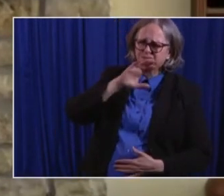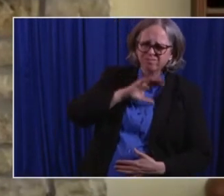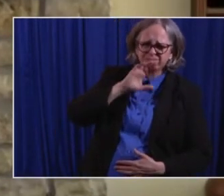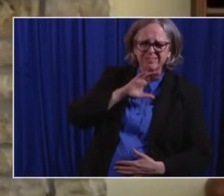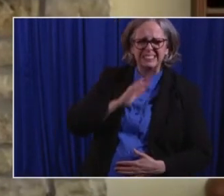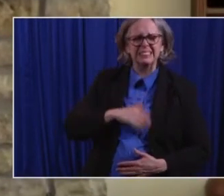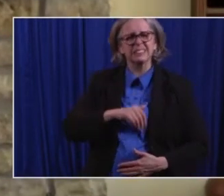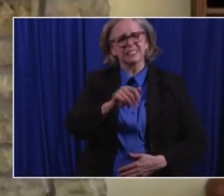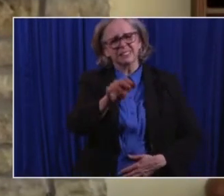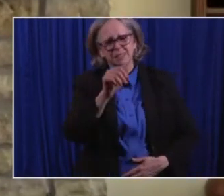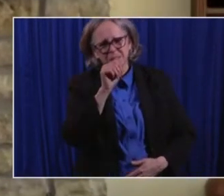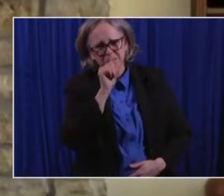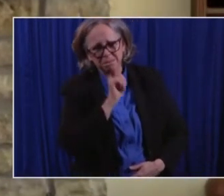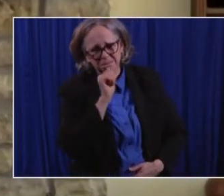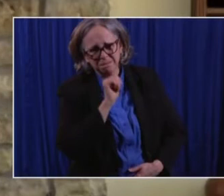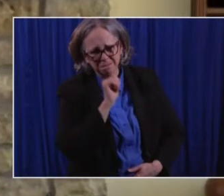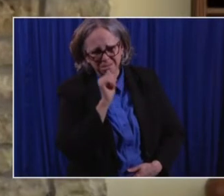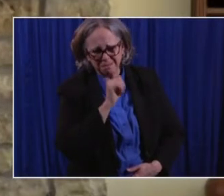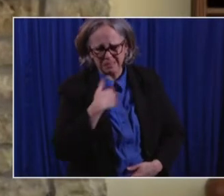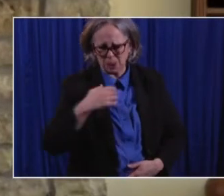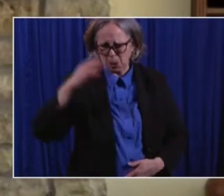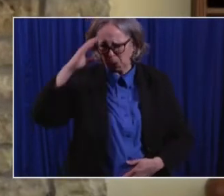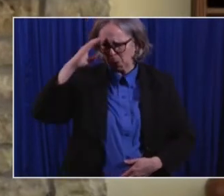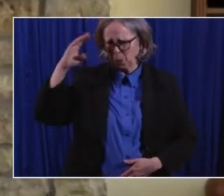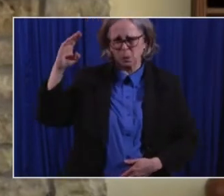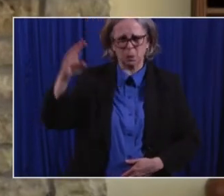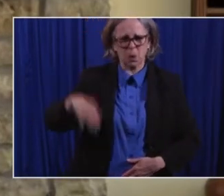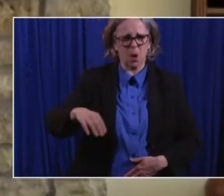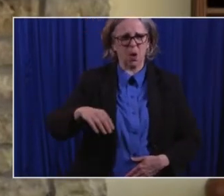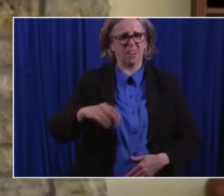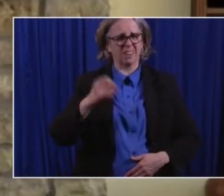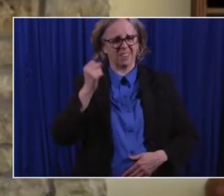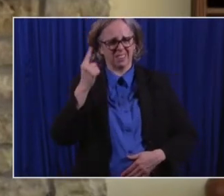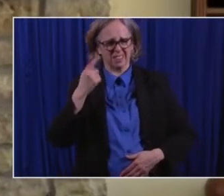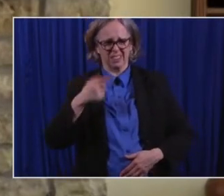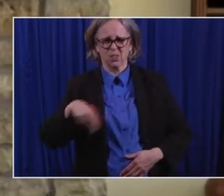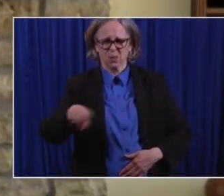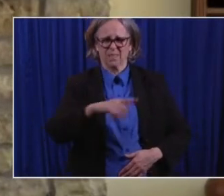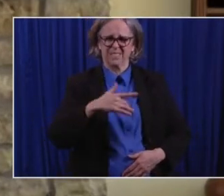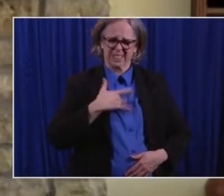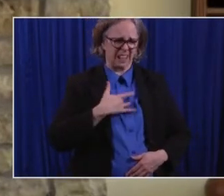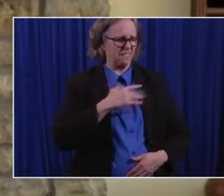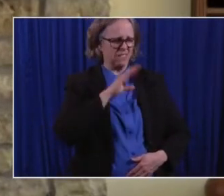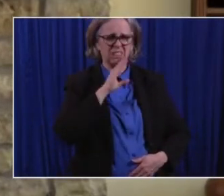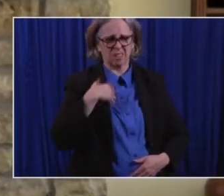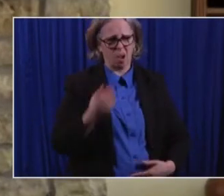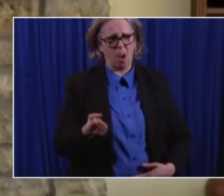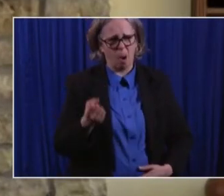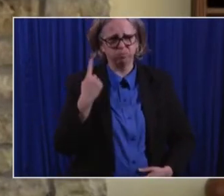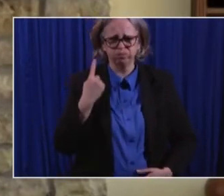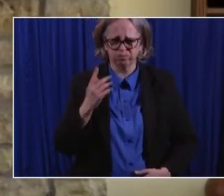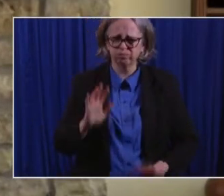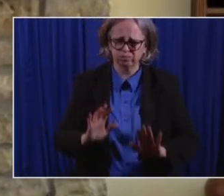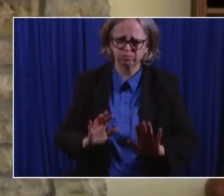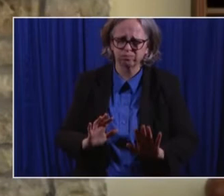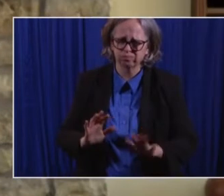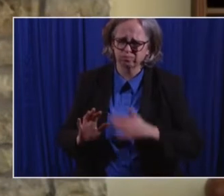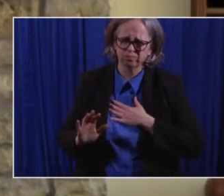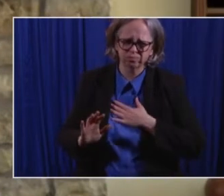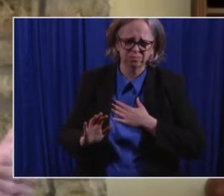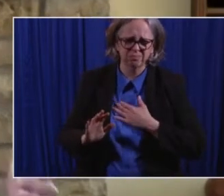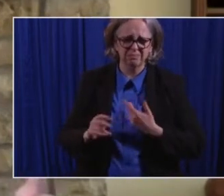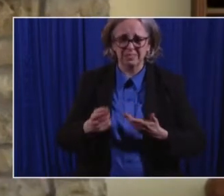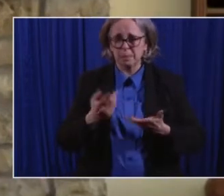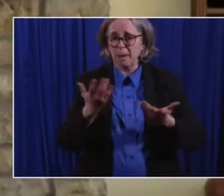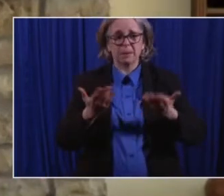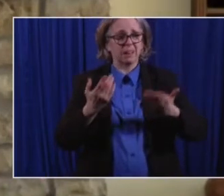age of 65 or older, next week, give it another shot. And leading into next week, when people are